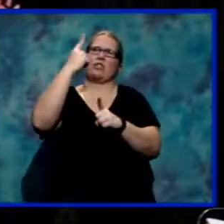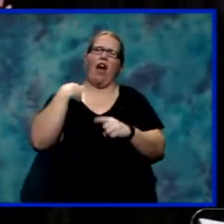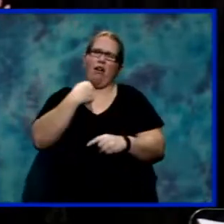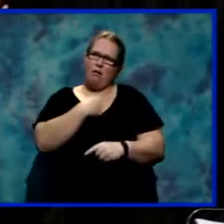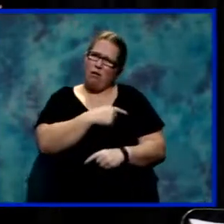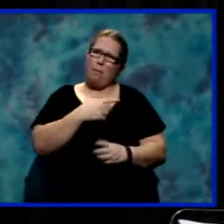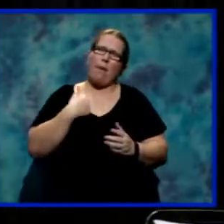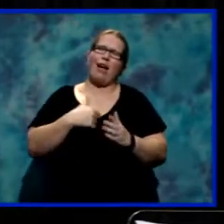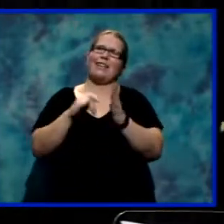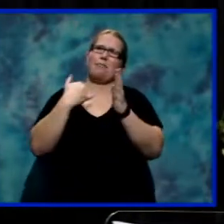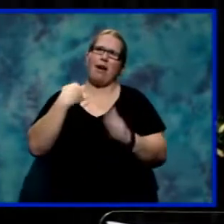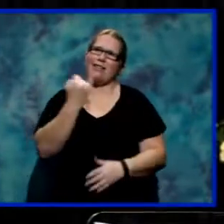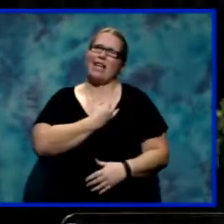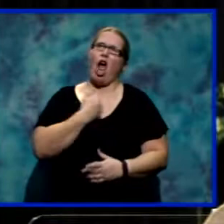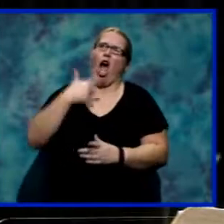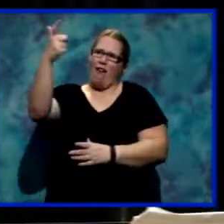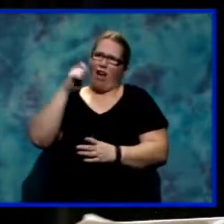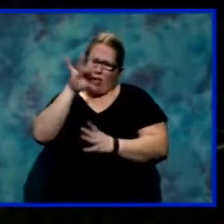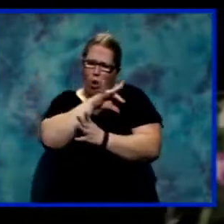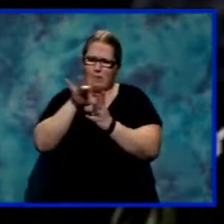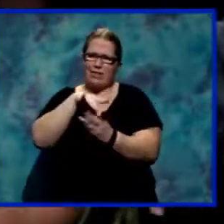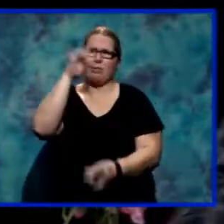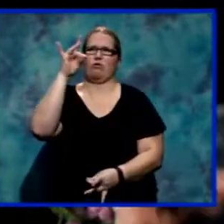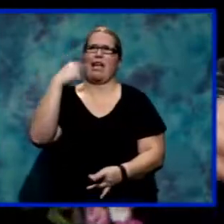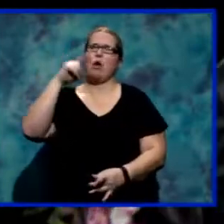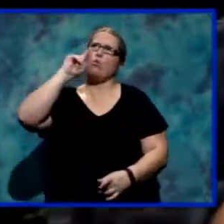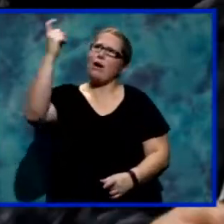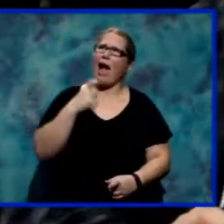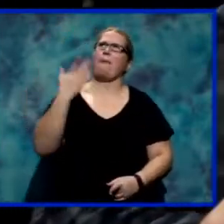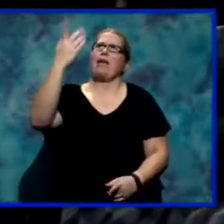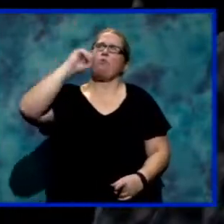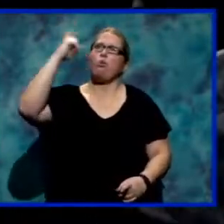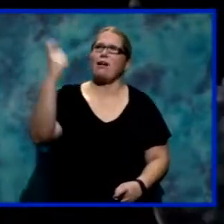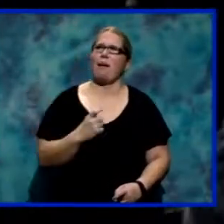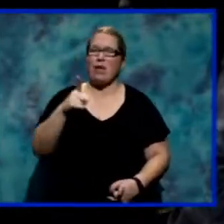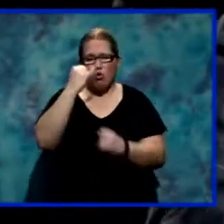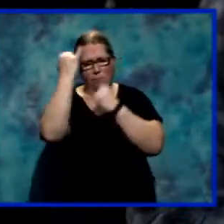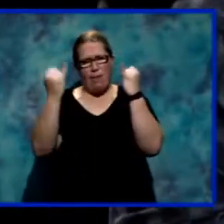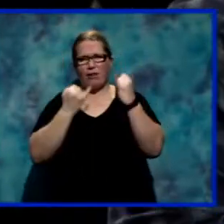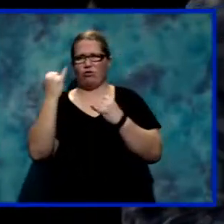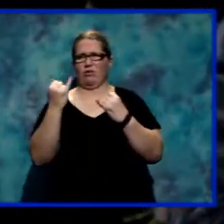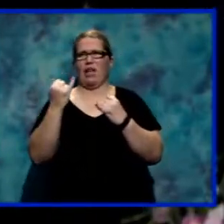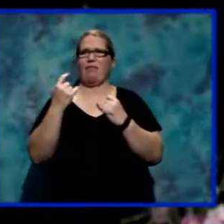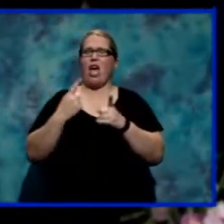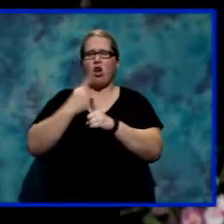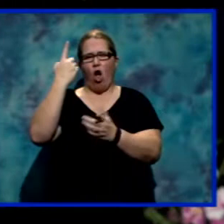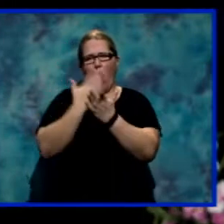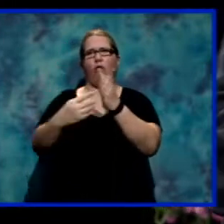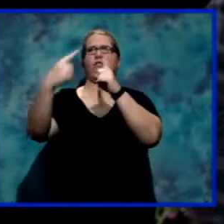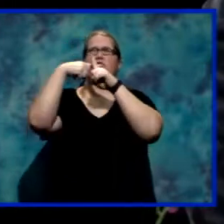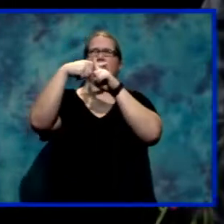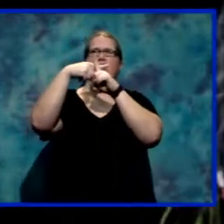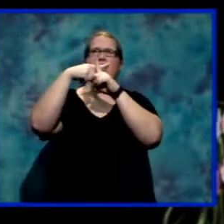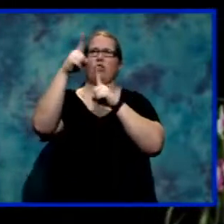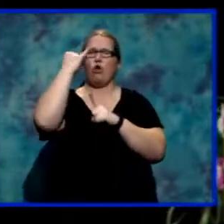sins. I invite the Holy Spirit in. He will come, he will come, he will come. Can you imagine for a moment that Jesus got up on the cross?